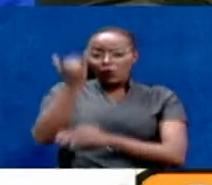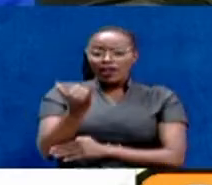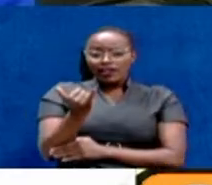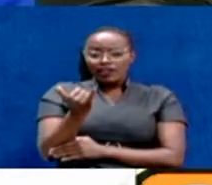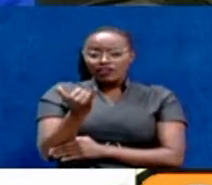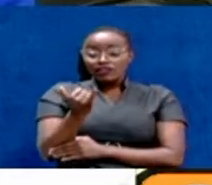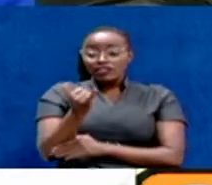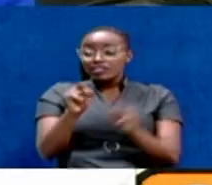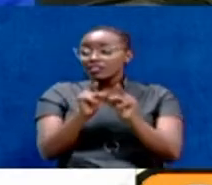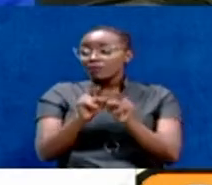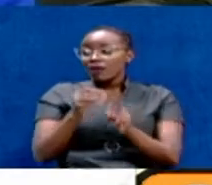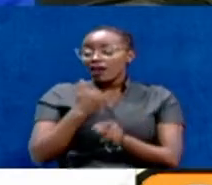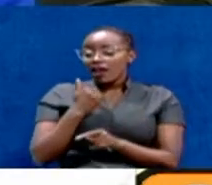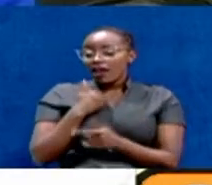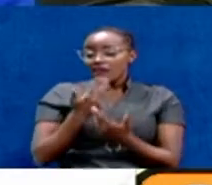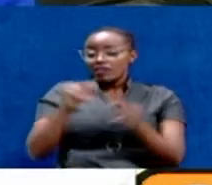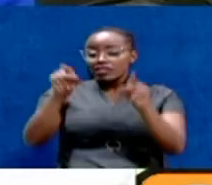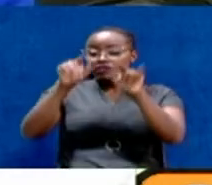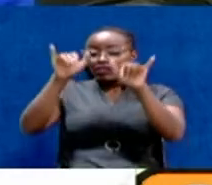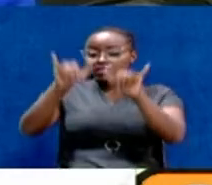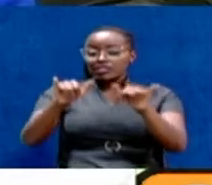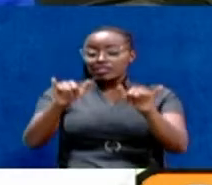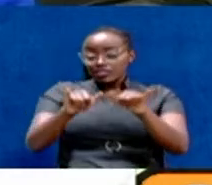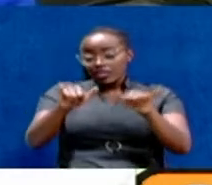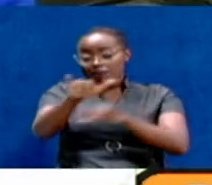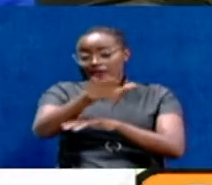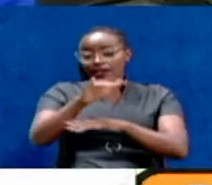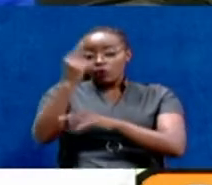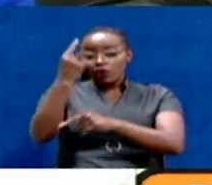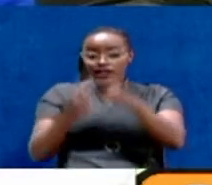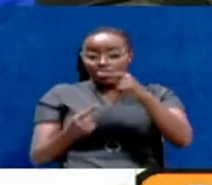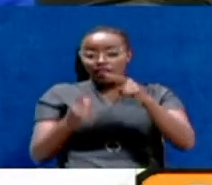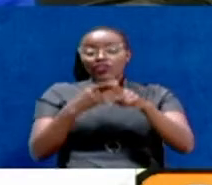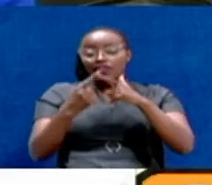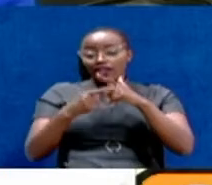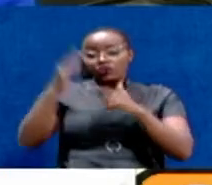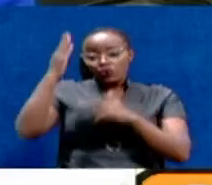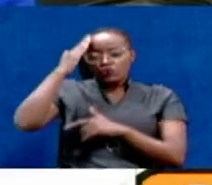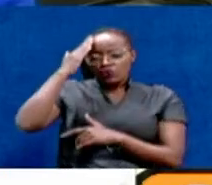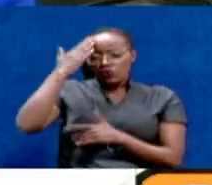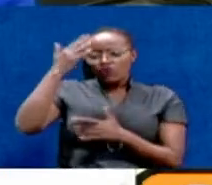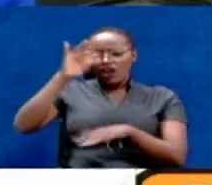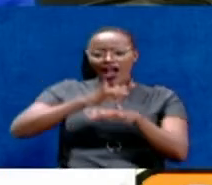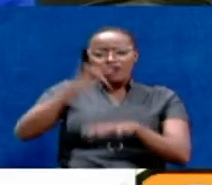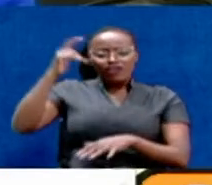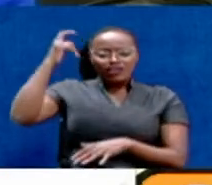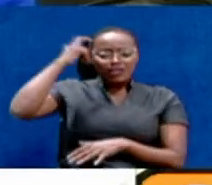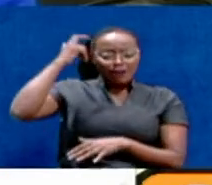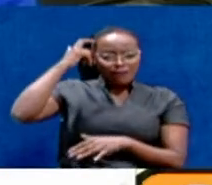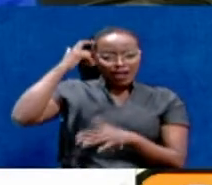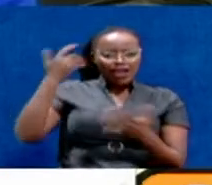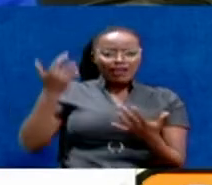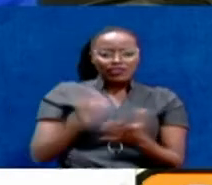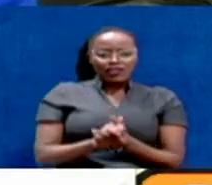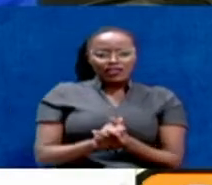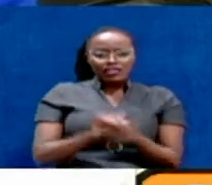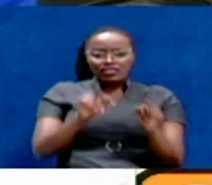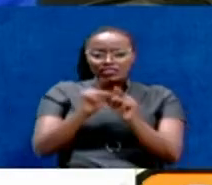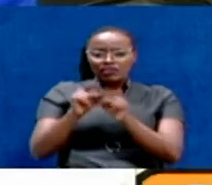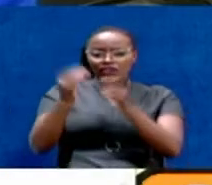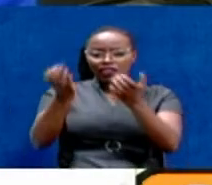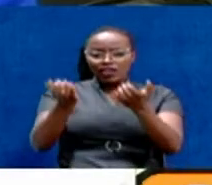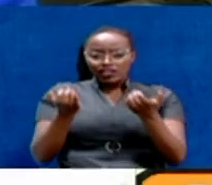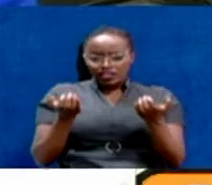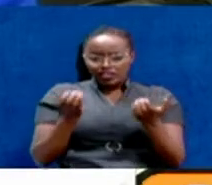being cooped up in the same place for 1 year, you can agree that it affects mental health. They